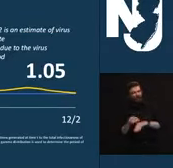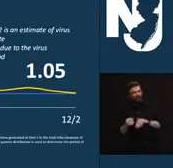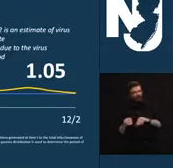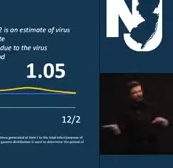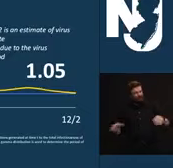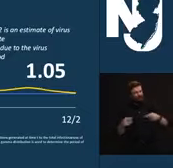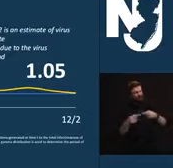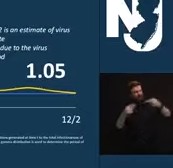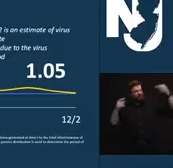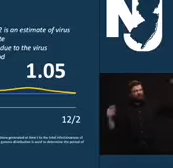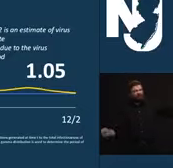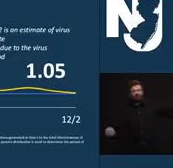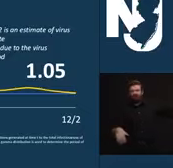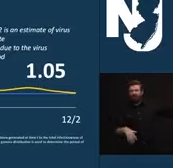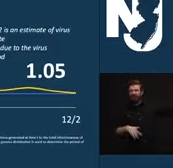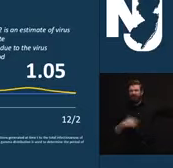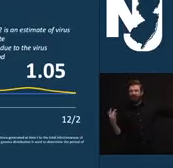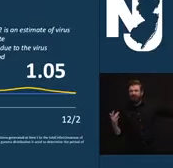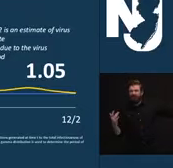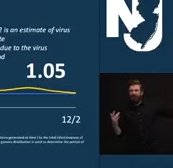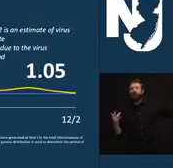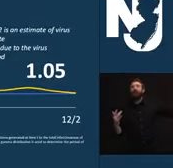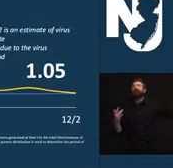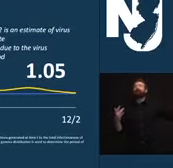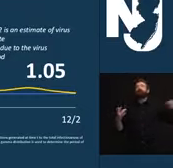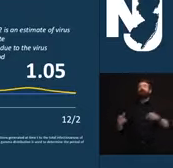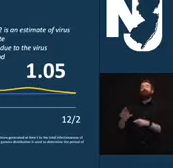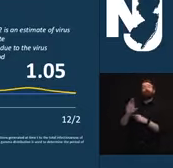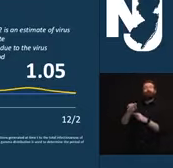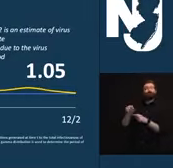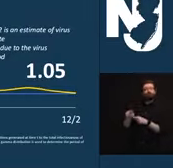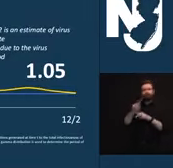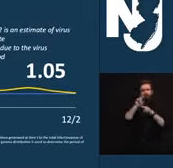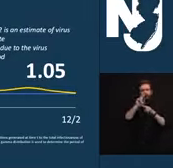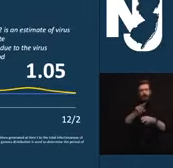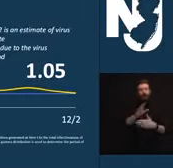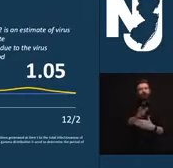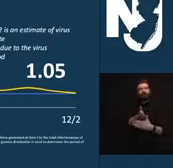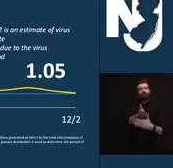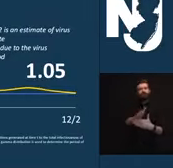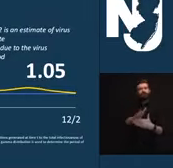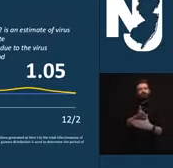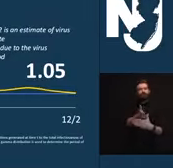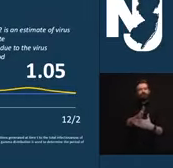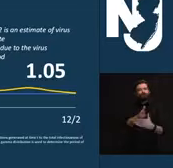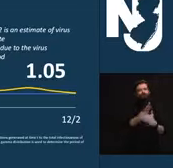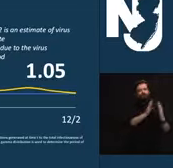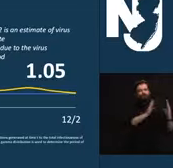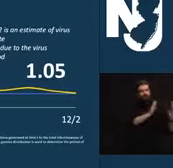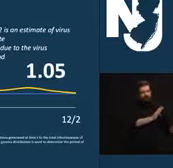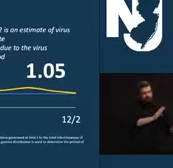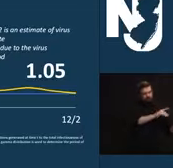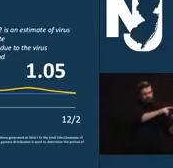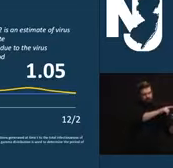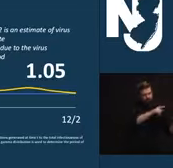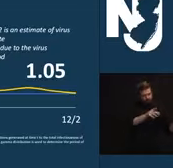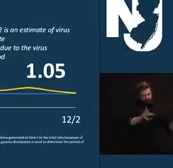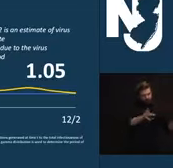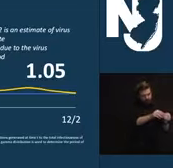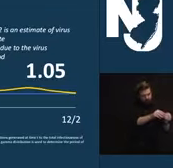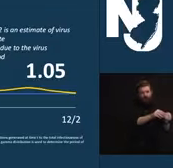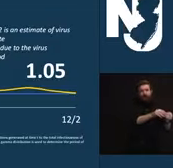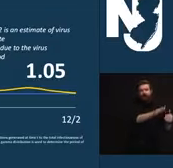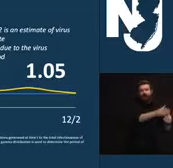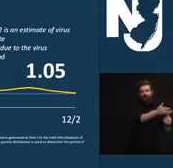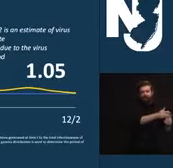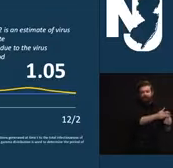relies upon a rolling average of the total number of positives, regardless of what the denominator may look like in